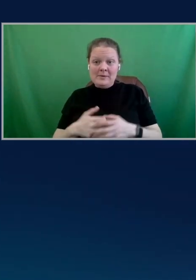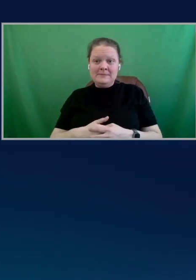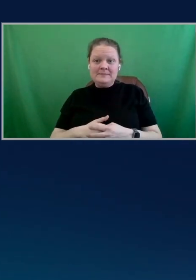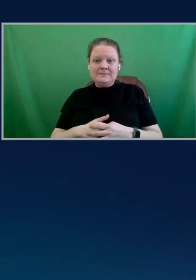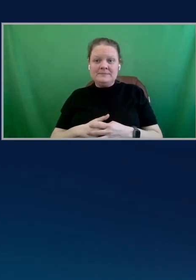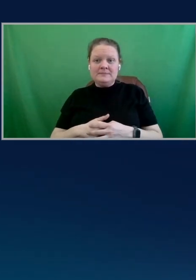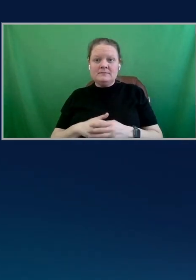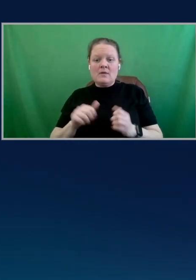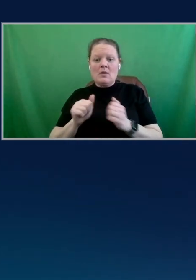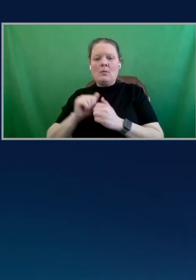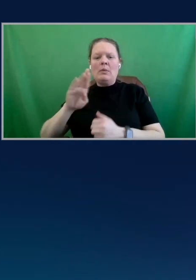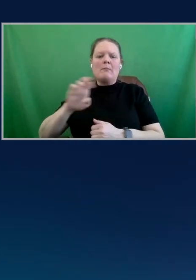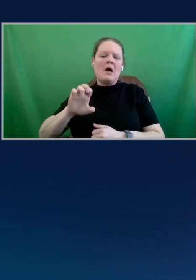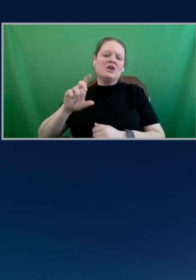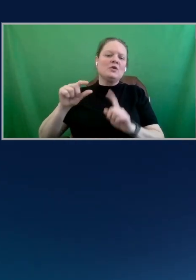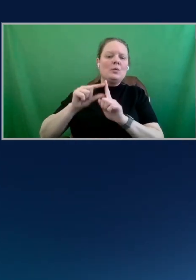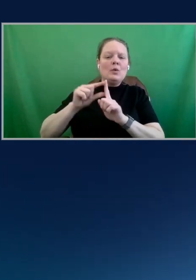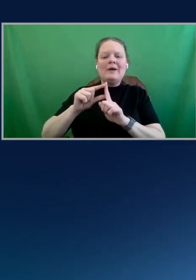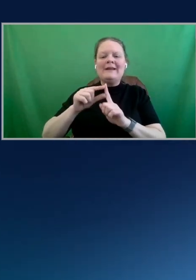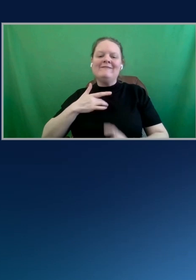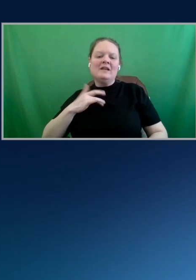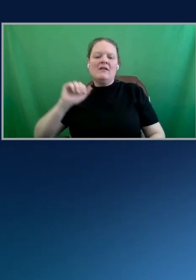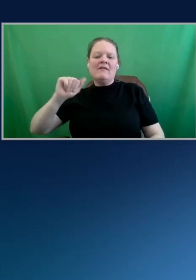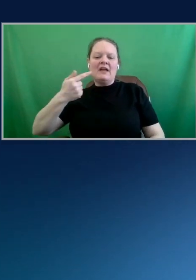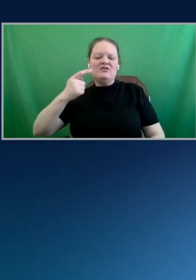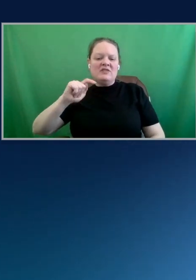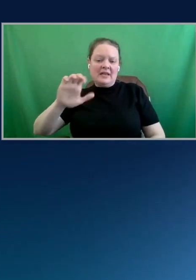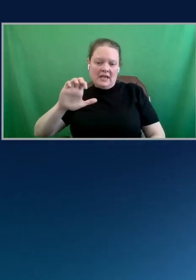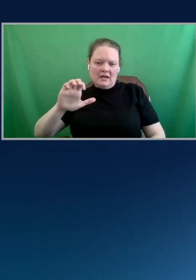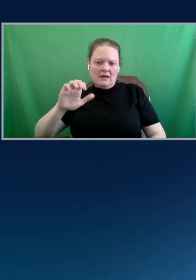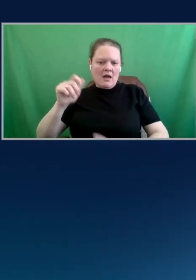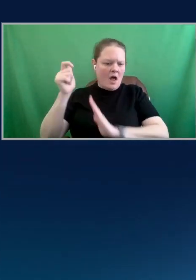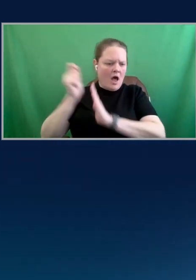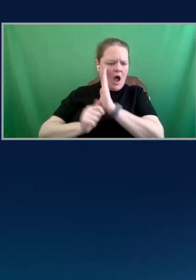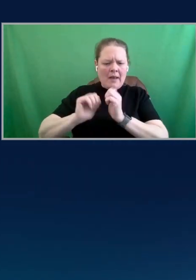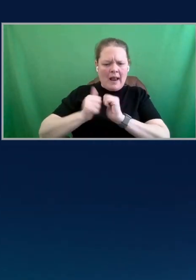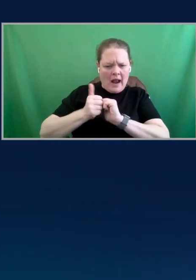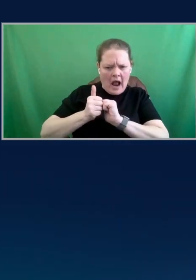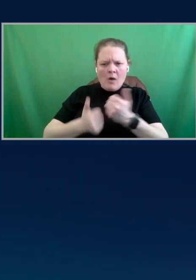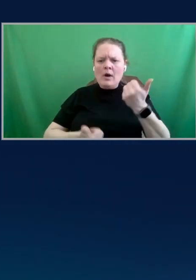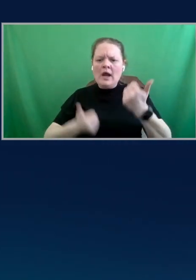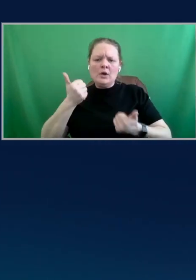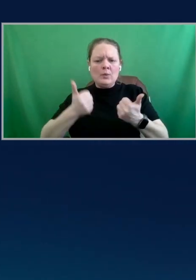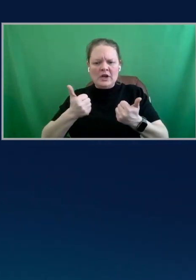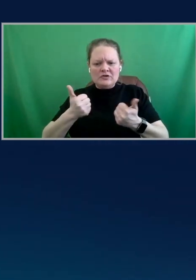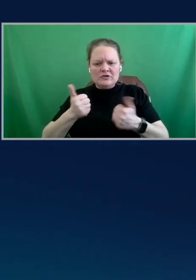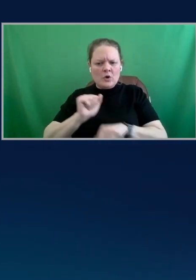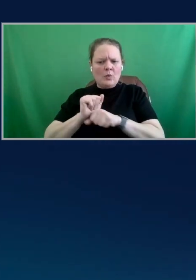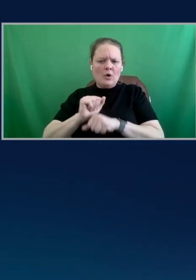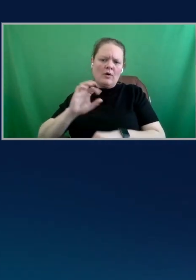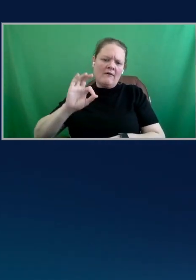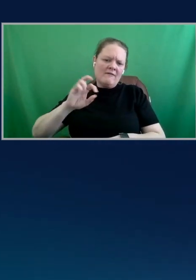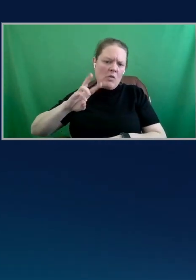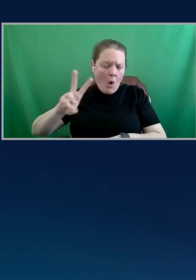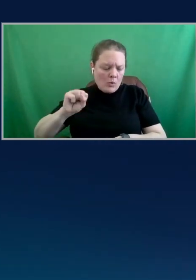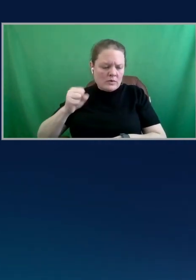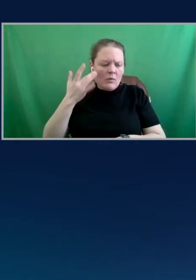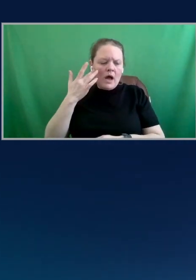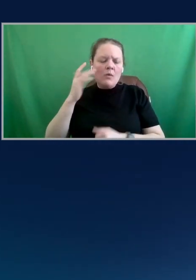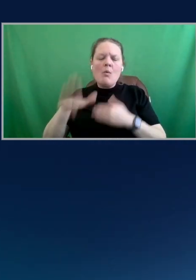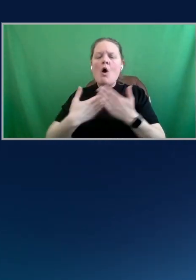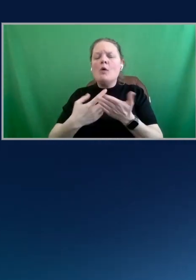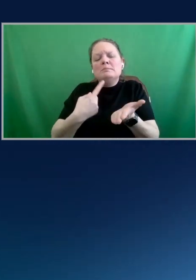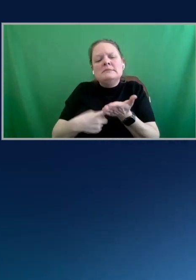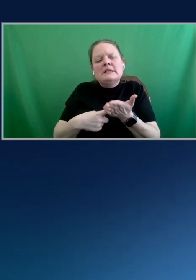buzzwordy feeling of agentic then is automated how and which workflows, because we're all then going to be talking about slightly different things in